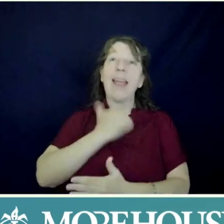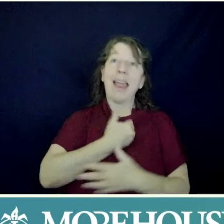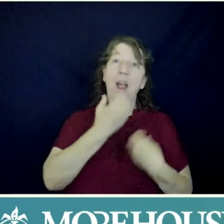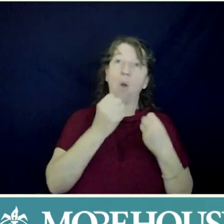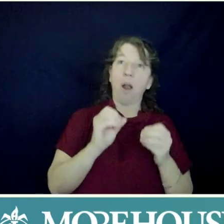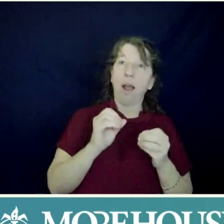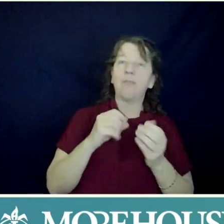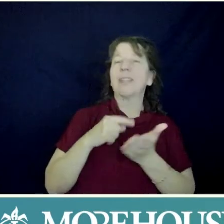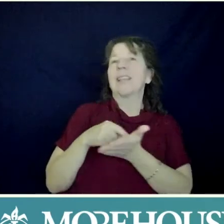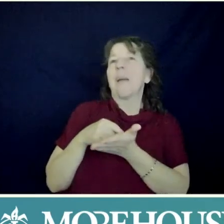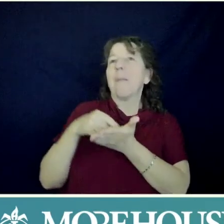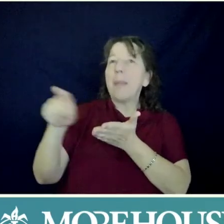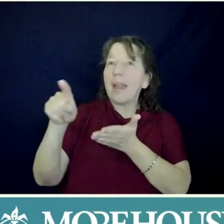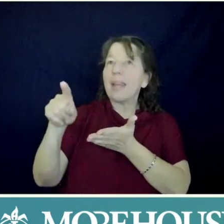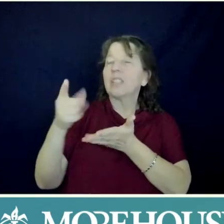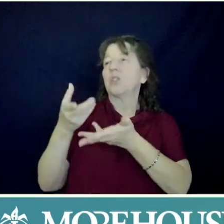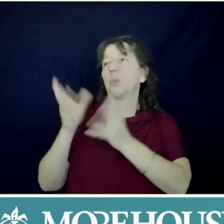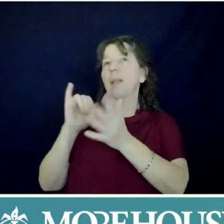reviews.